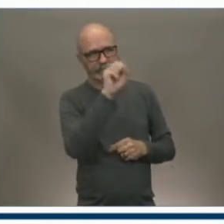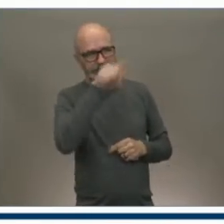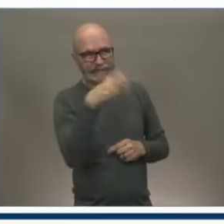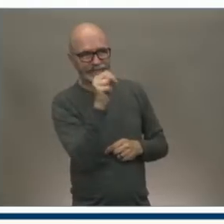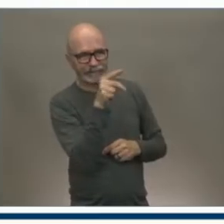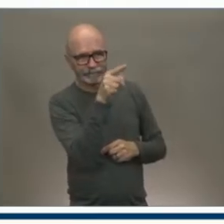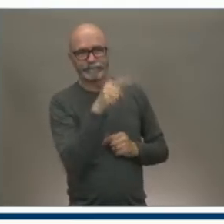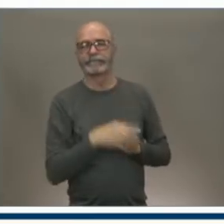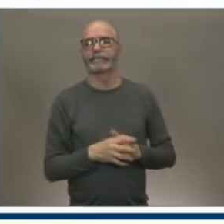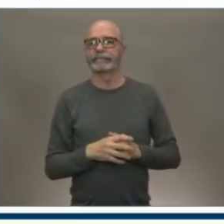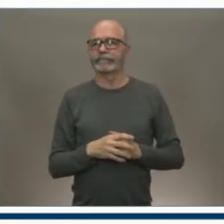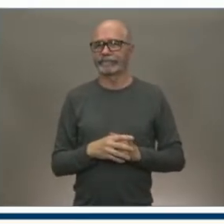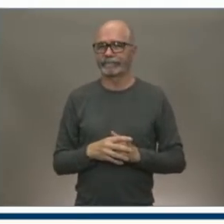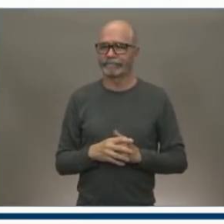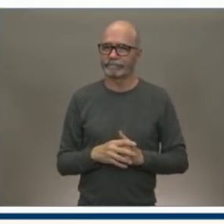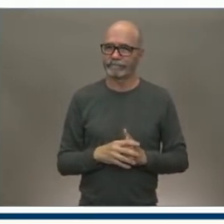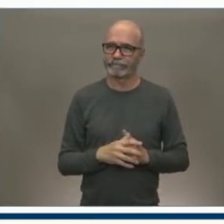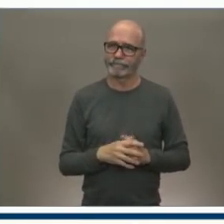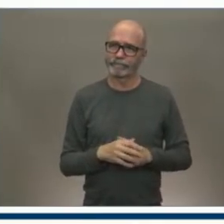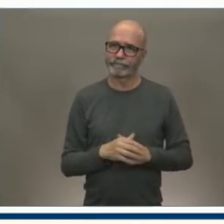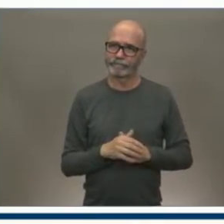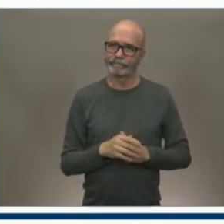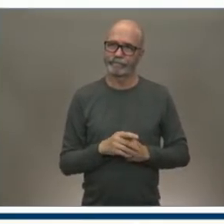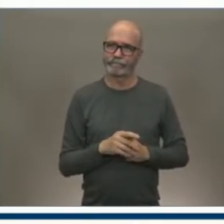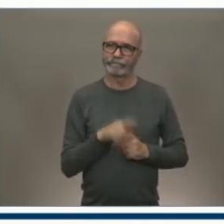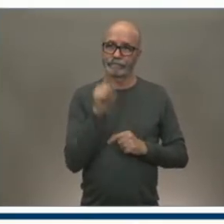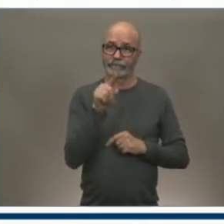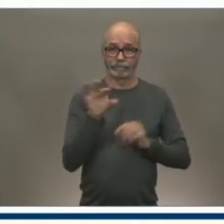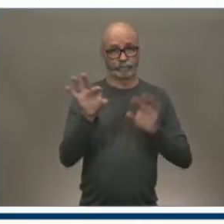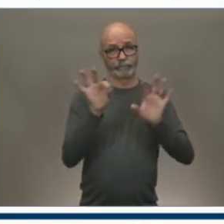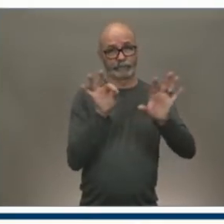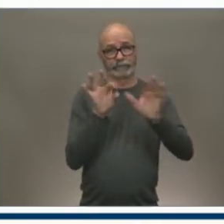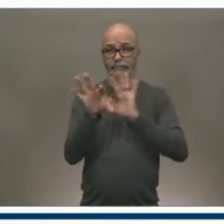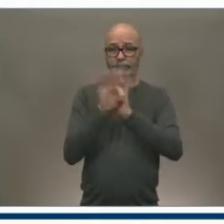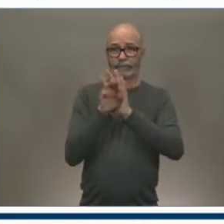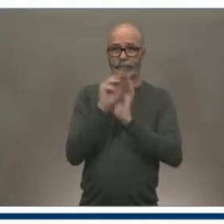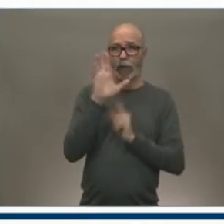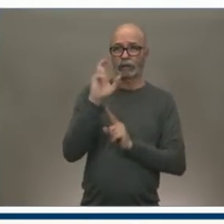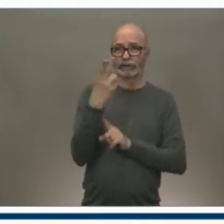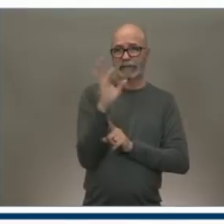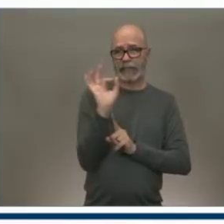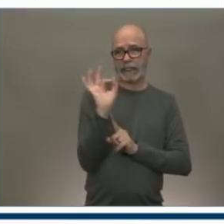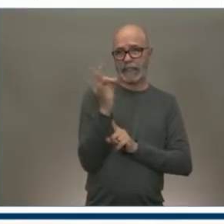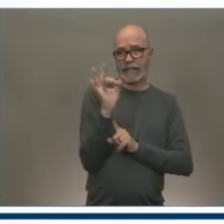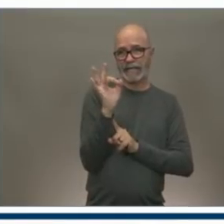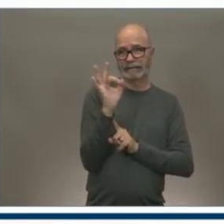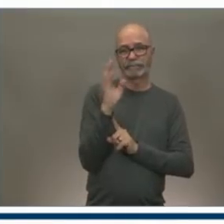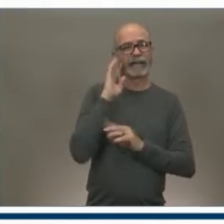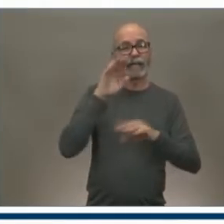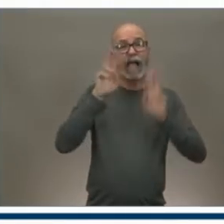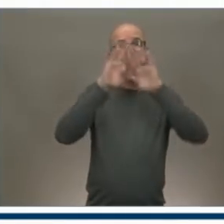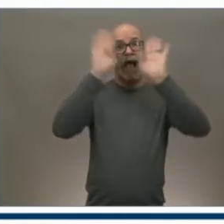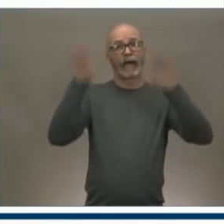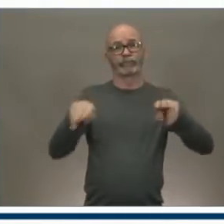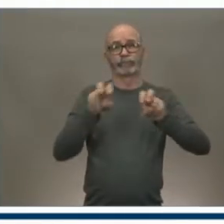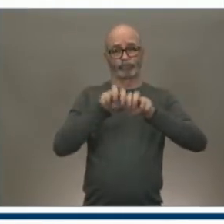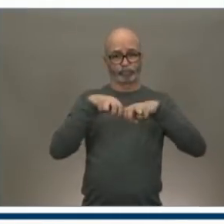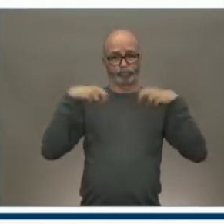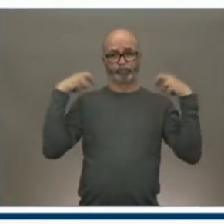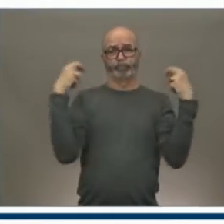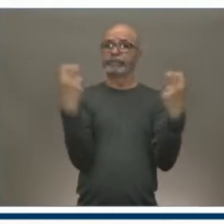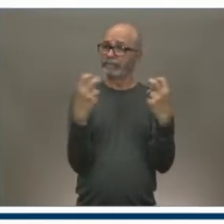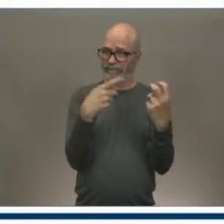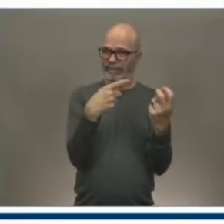about what led you to choose March 9 for the House sitting dates. As you would have seen